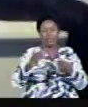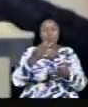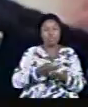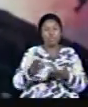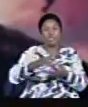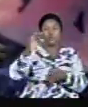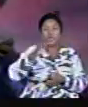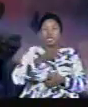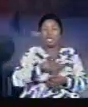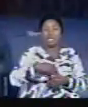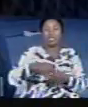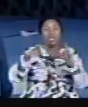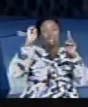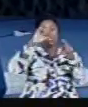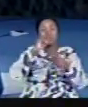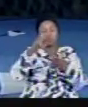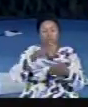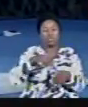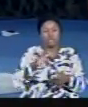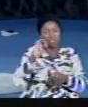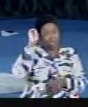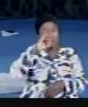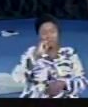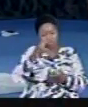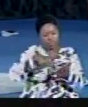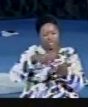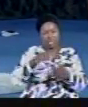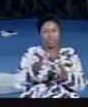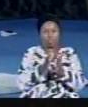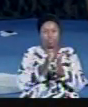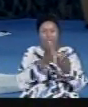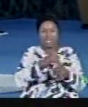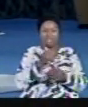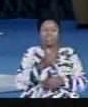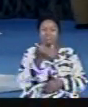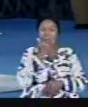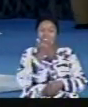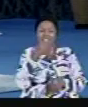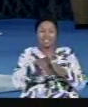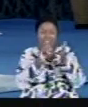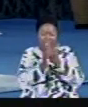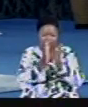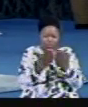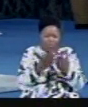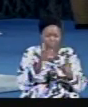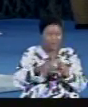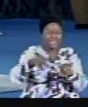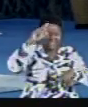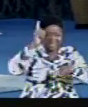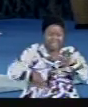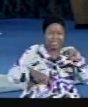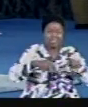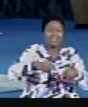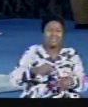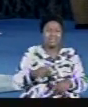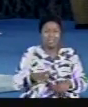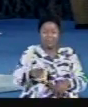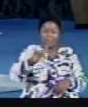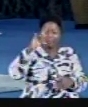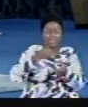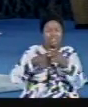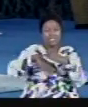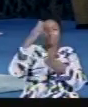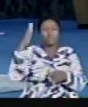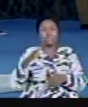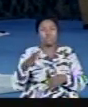reading a book, and there's error in that book he cannot detect. Somebody